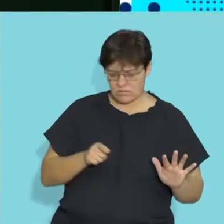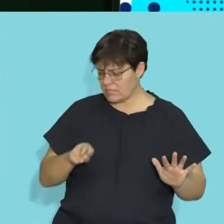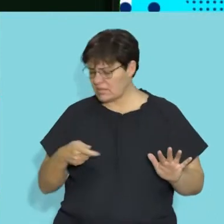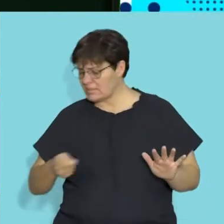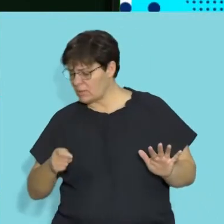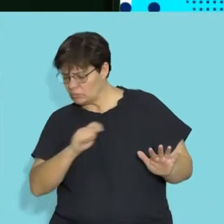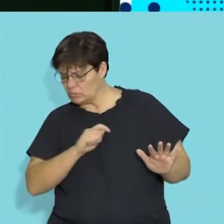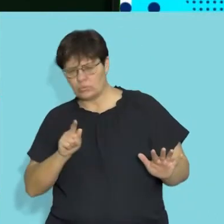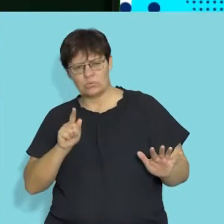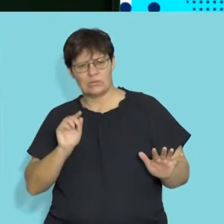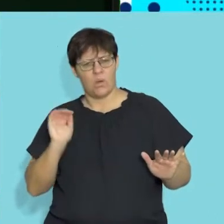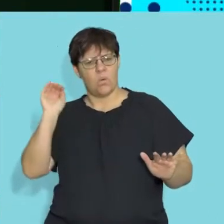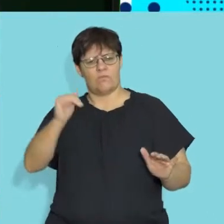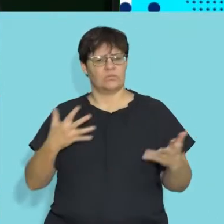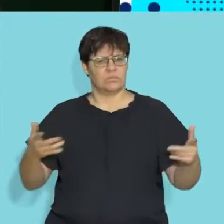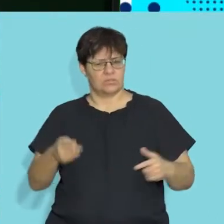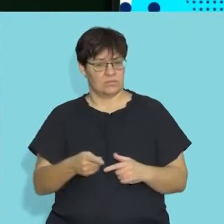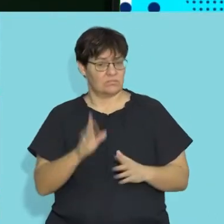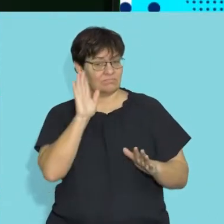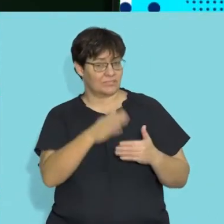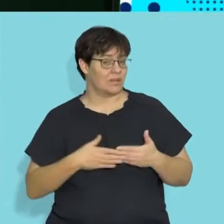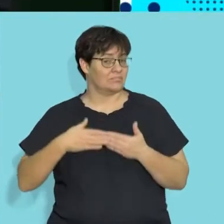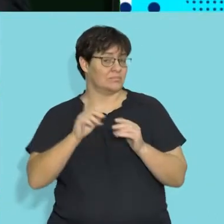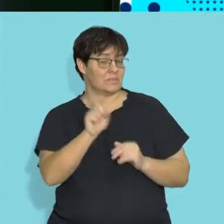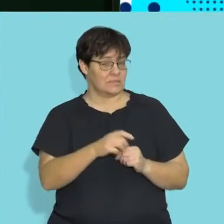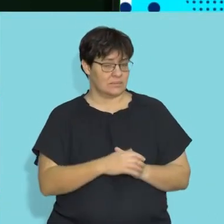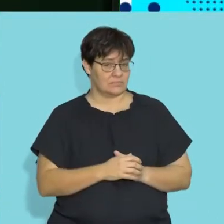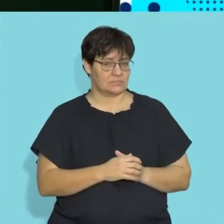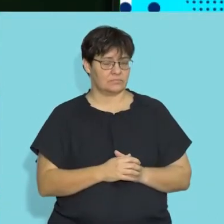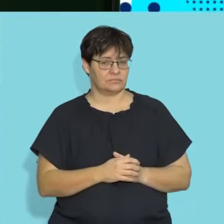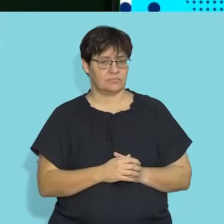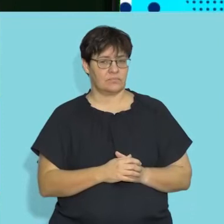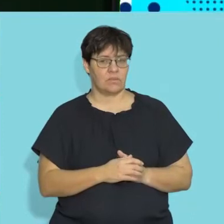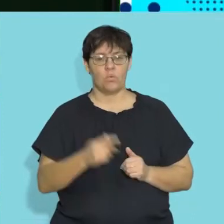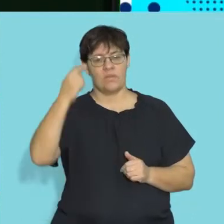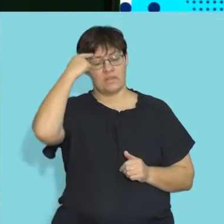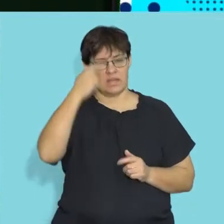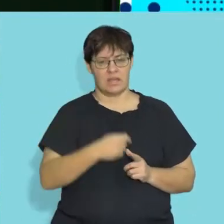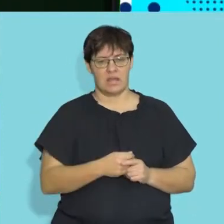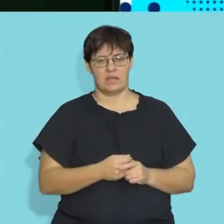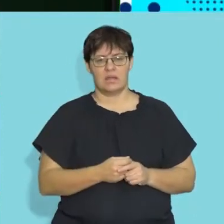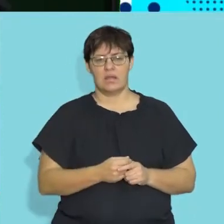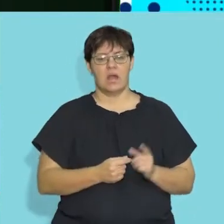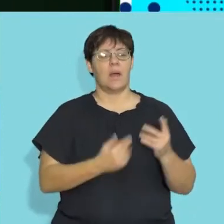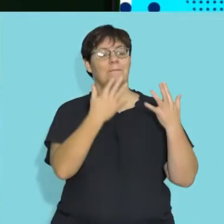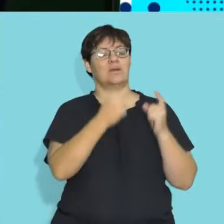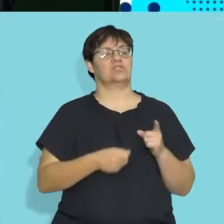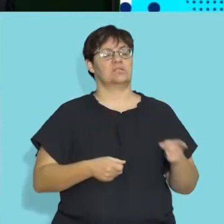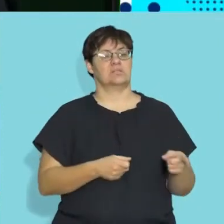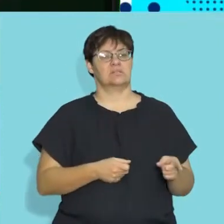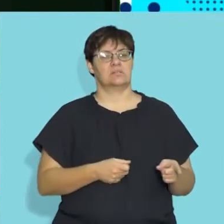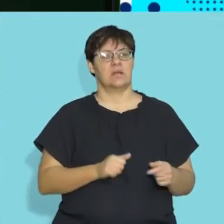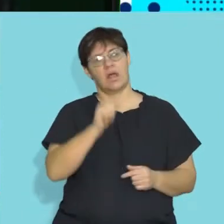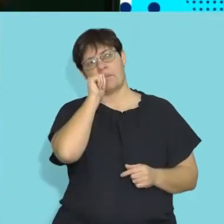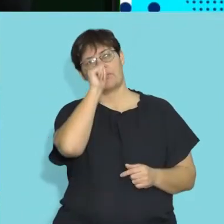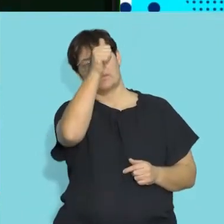Just a word of caution here, people. Very often you think that the budgeted figure is a thumbsuck figure. You